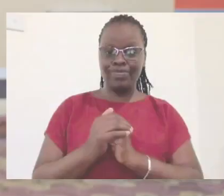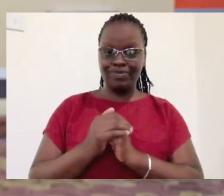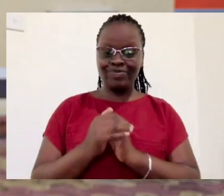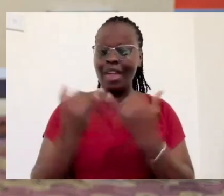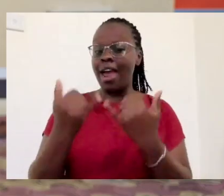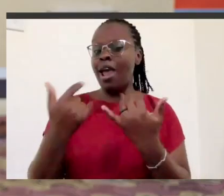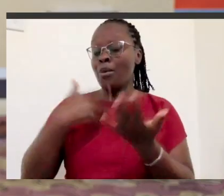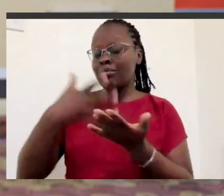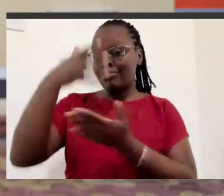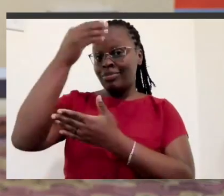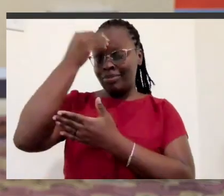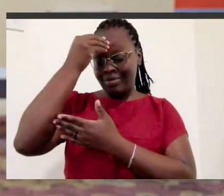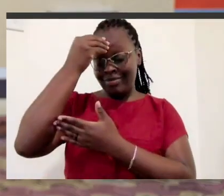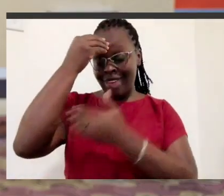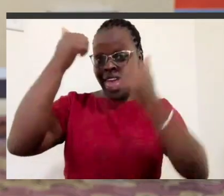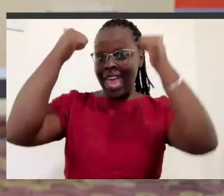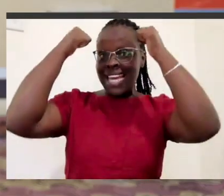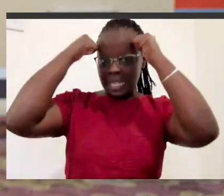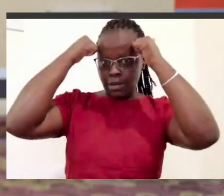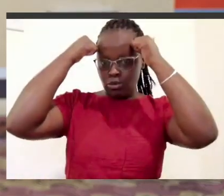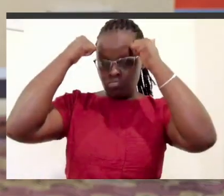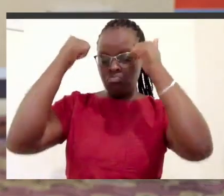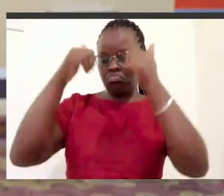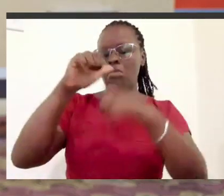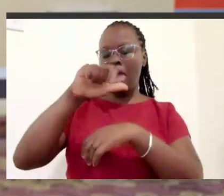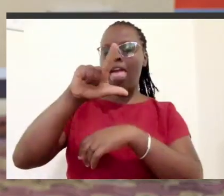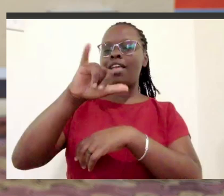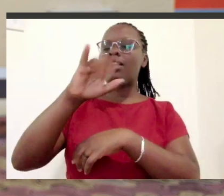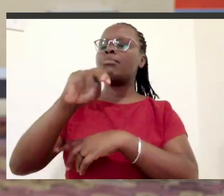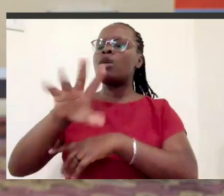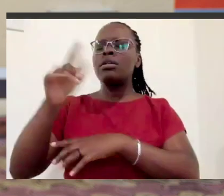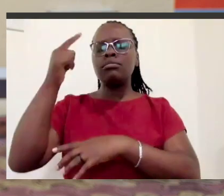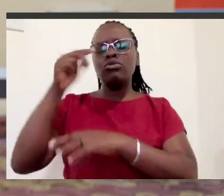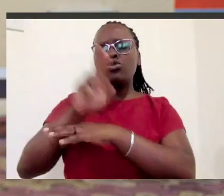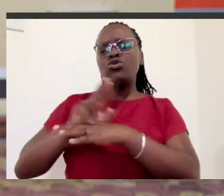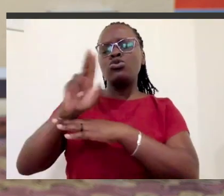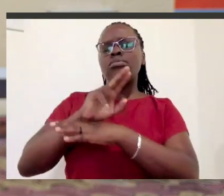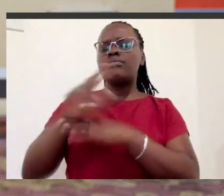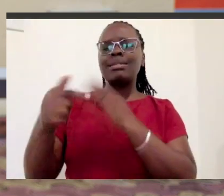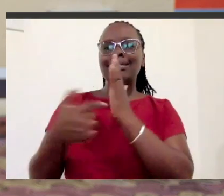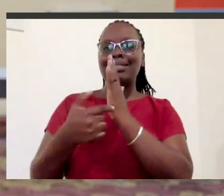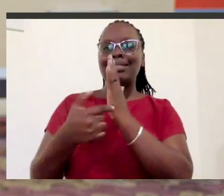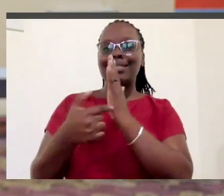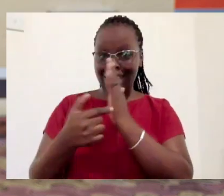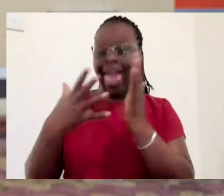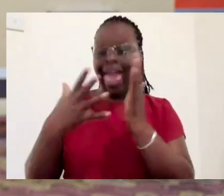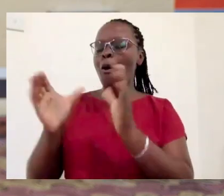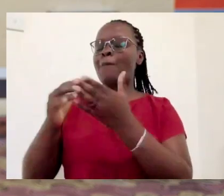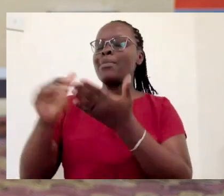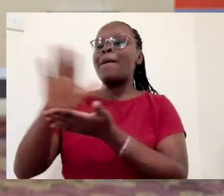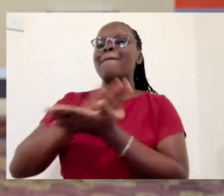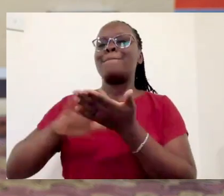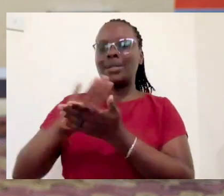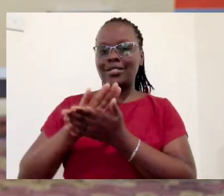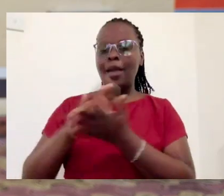Well, with that, it is time to understand how Elimu, an EdTech education, is using technology, creativity, and community-based programs to ensure no learner